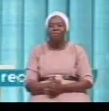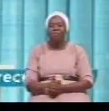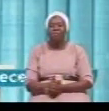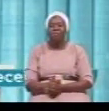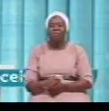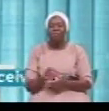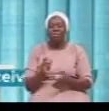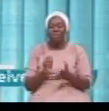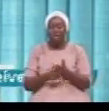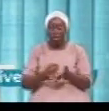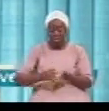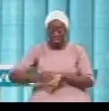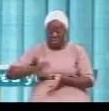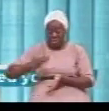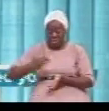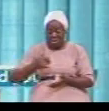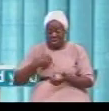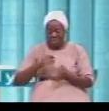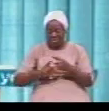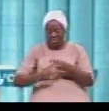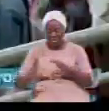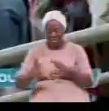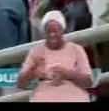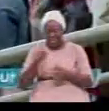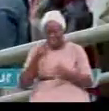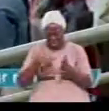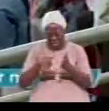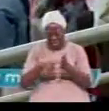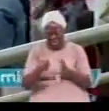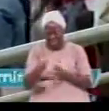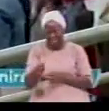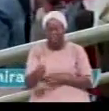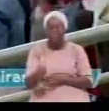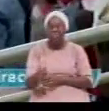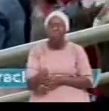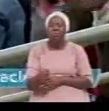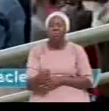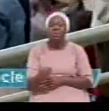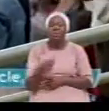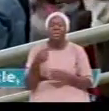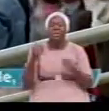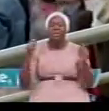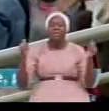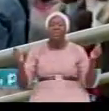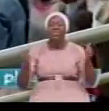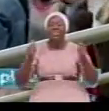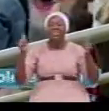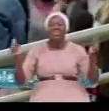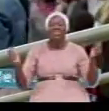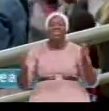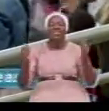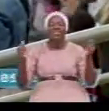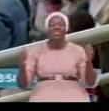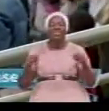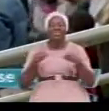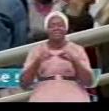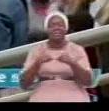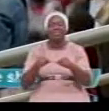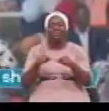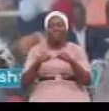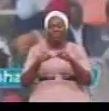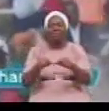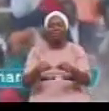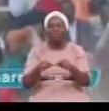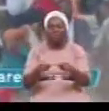That swelling has disappeared. Check it and confirm. Hallelujah, hallelujah. Keep coming, keep coming, keep